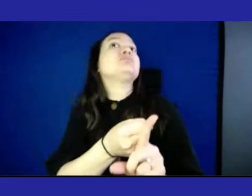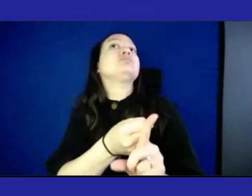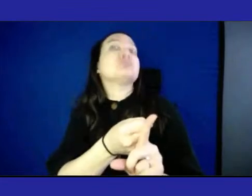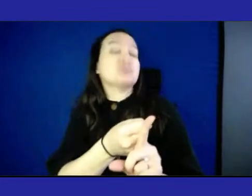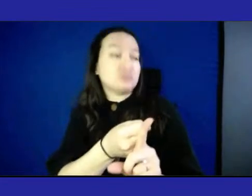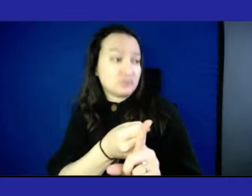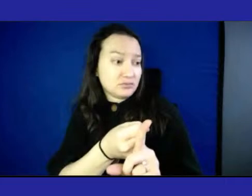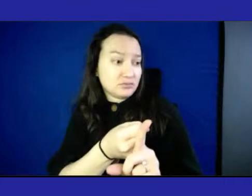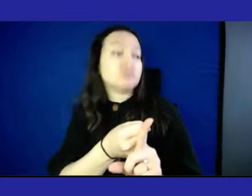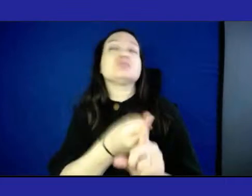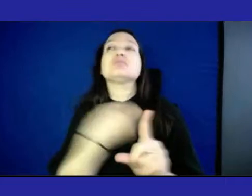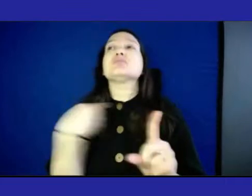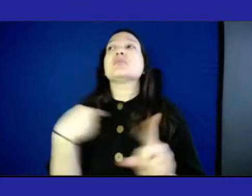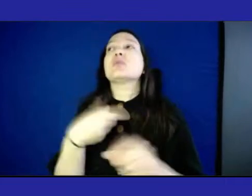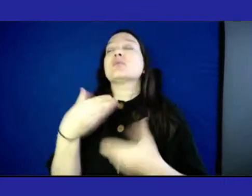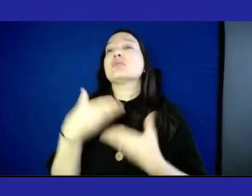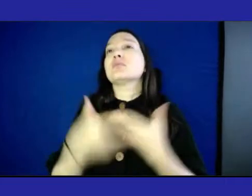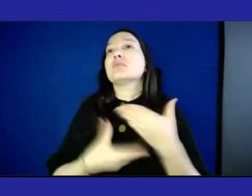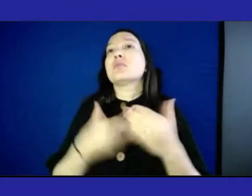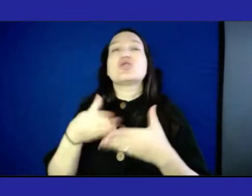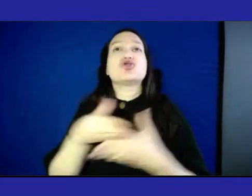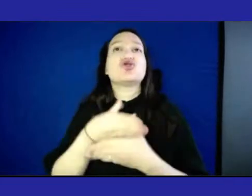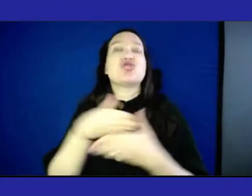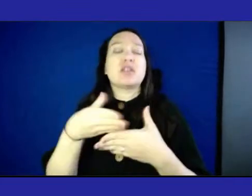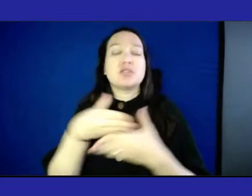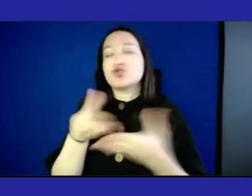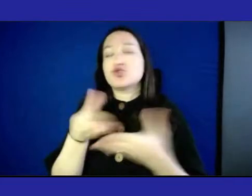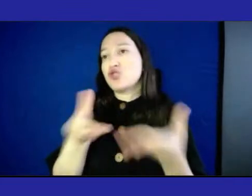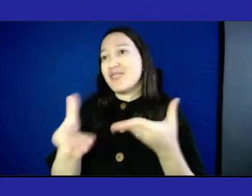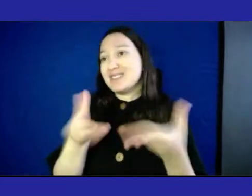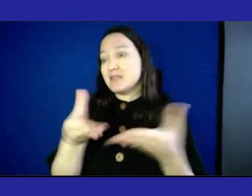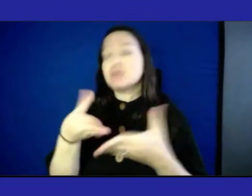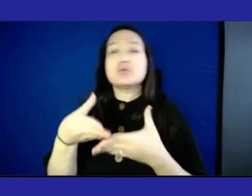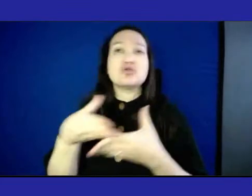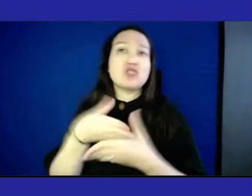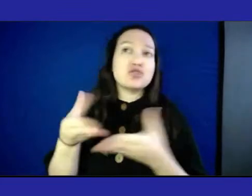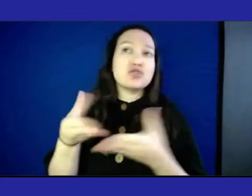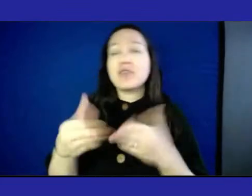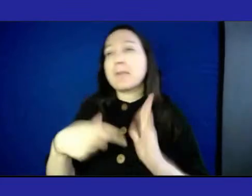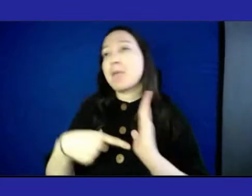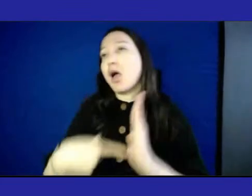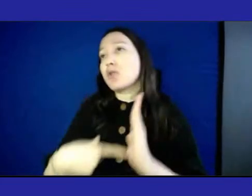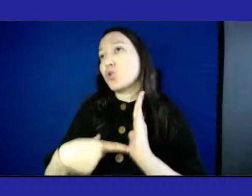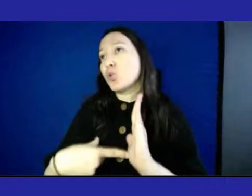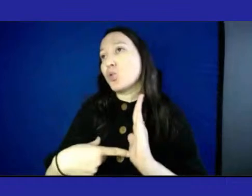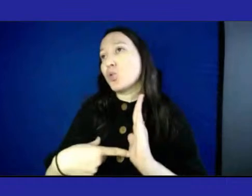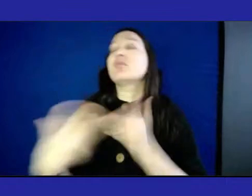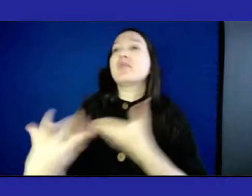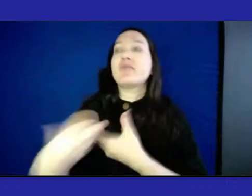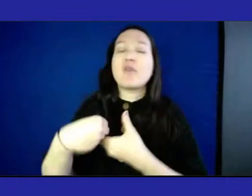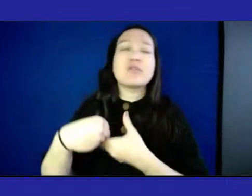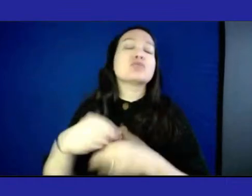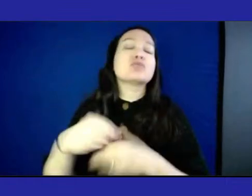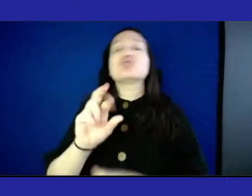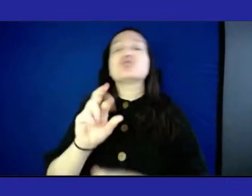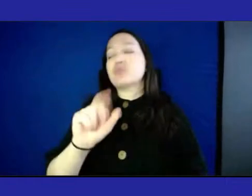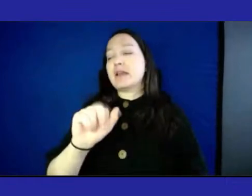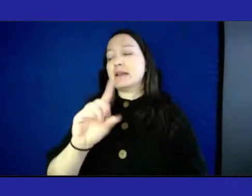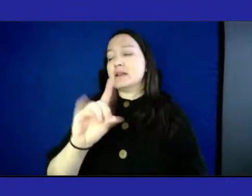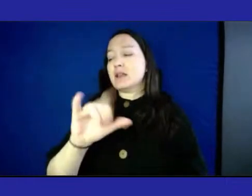We're moving forward with shared services, a shared services model involving radiology, setting